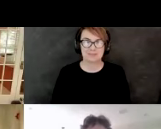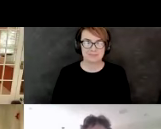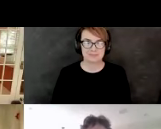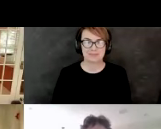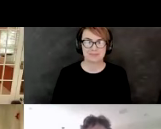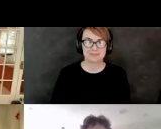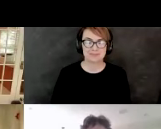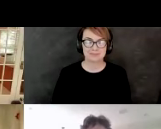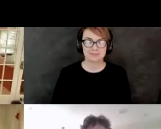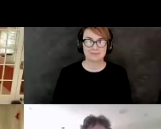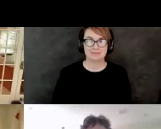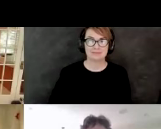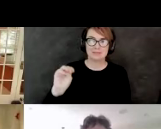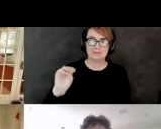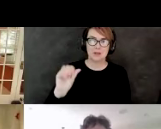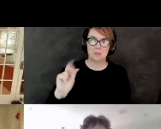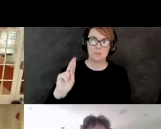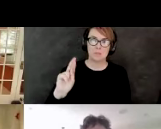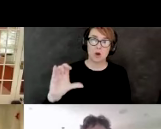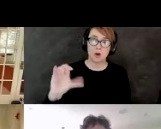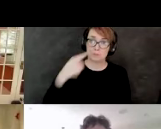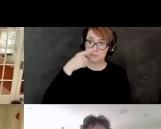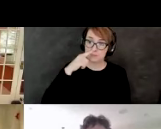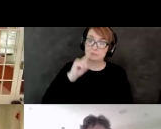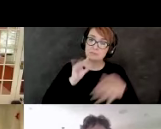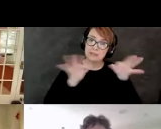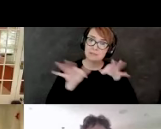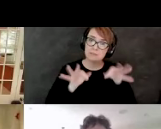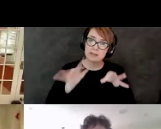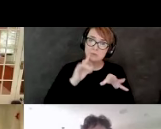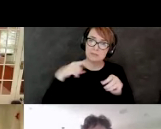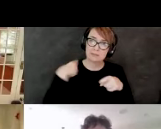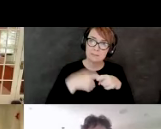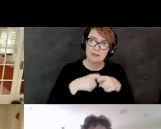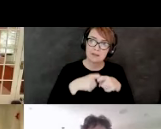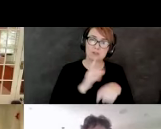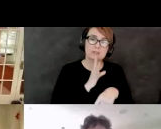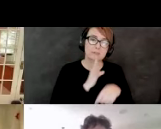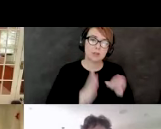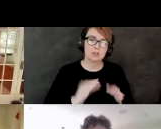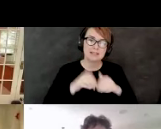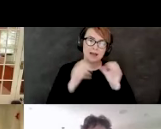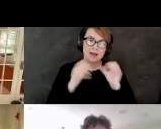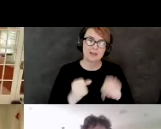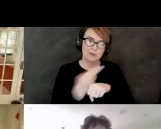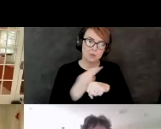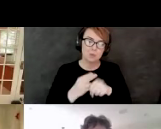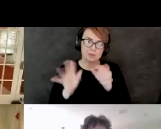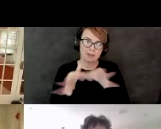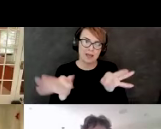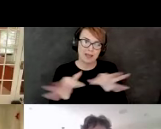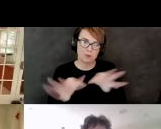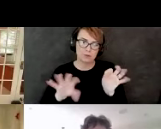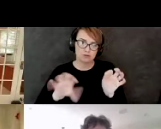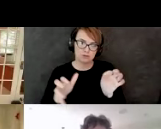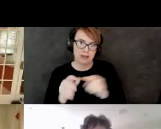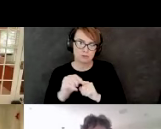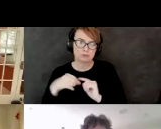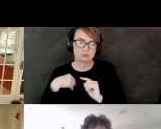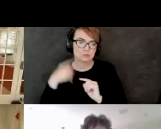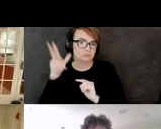Mark, would you please explain to our Spanish speakers how to participate in Spanish using the language channel? Indeed, will do. Thank